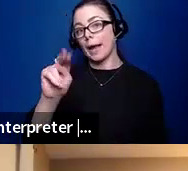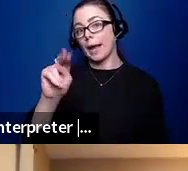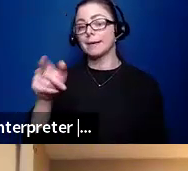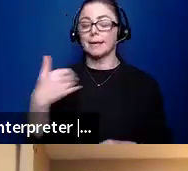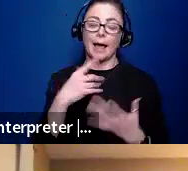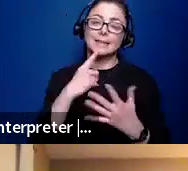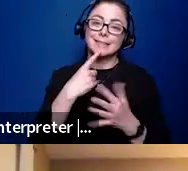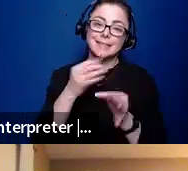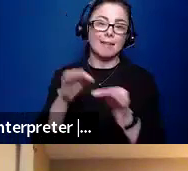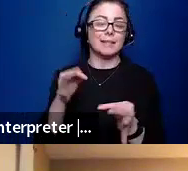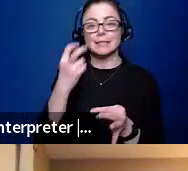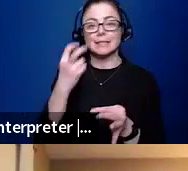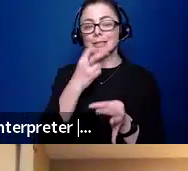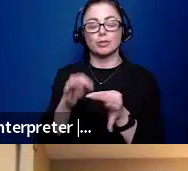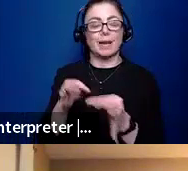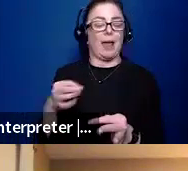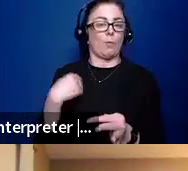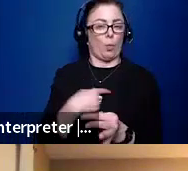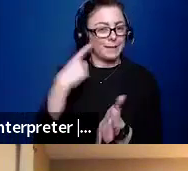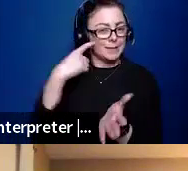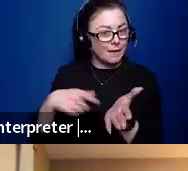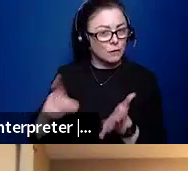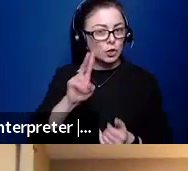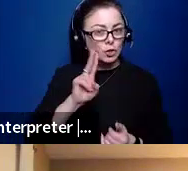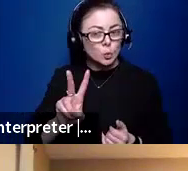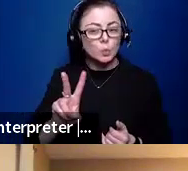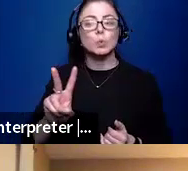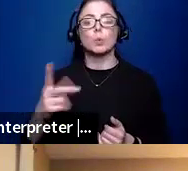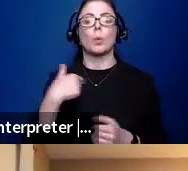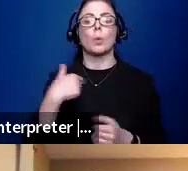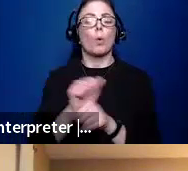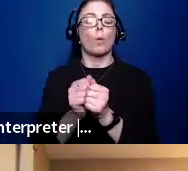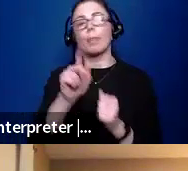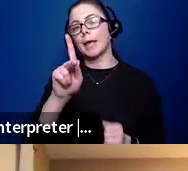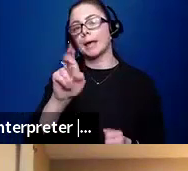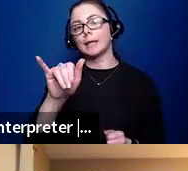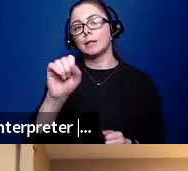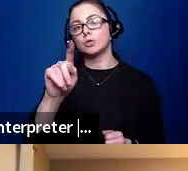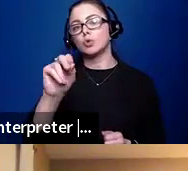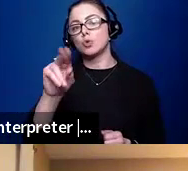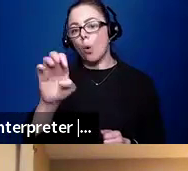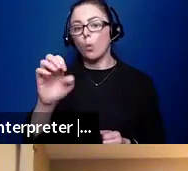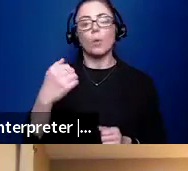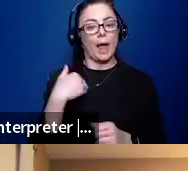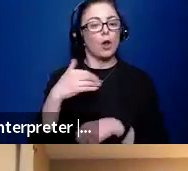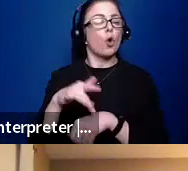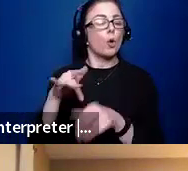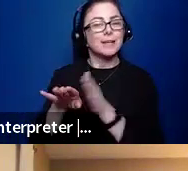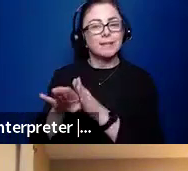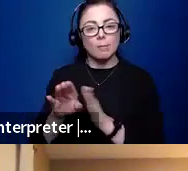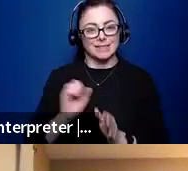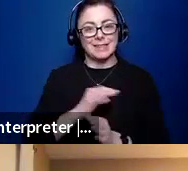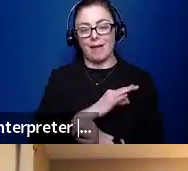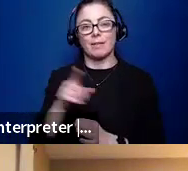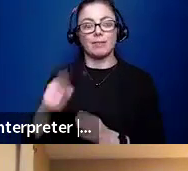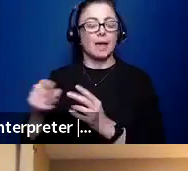We first discovered at age 2, and we were teamed up with Keystone and had early development staff evaluate him and determine that he did have a